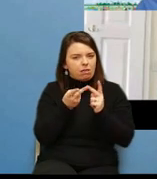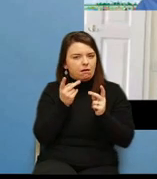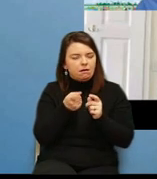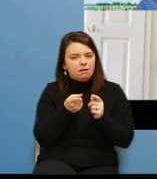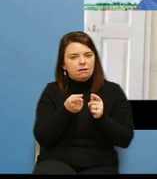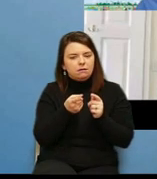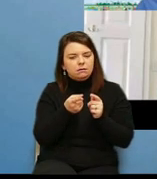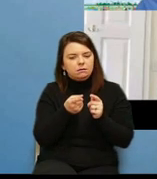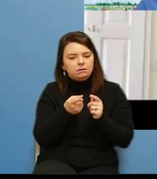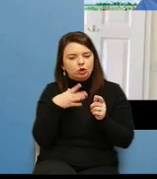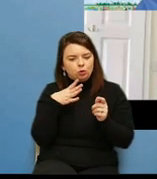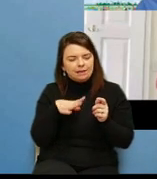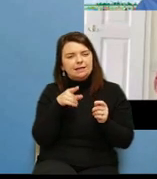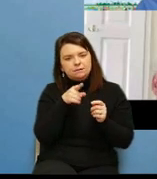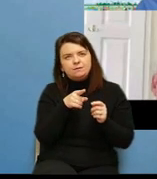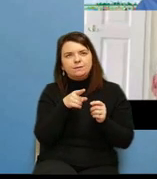see if there's other ones that will be.